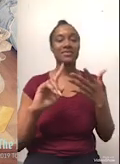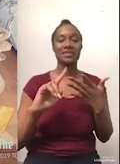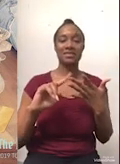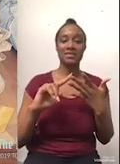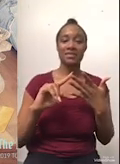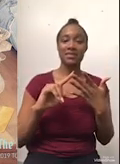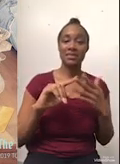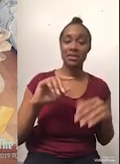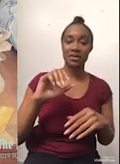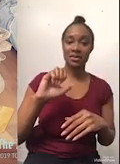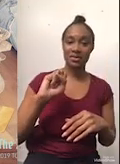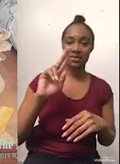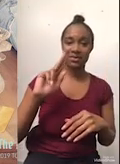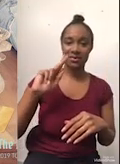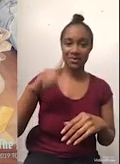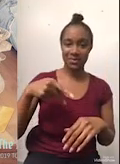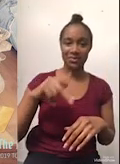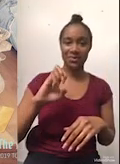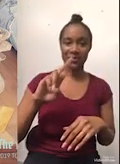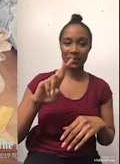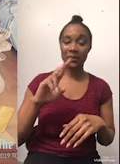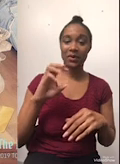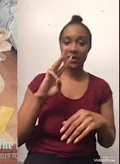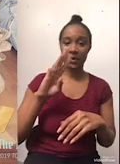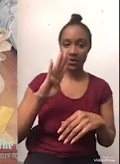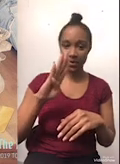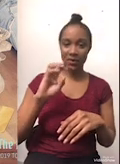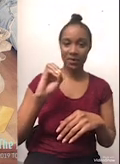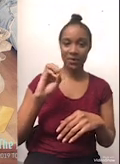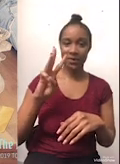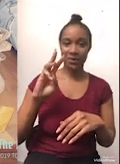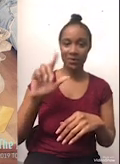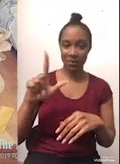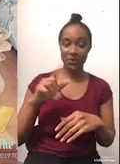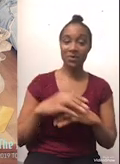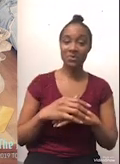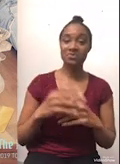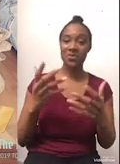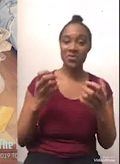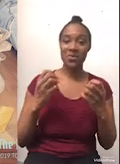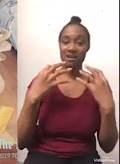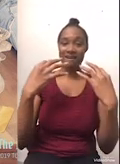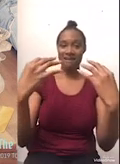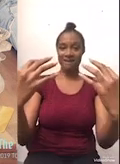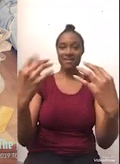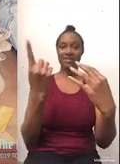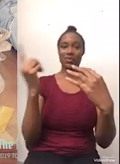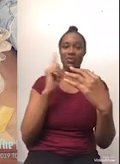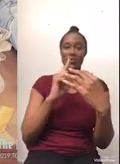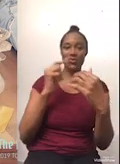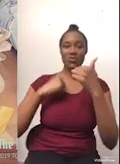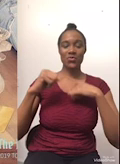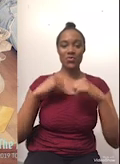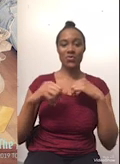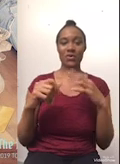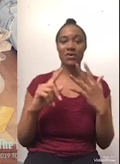at the Super Bowl. It would be really great to perform in front of such a crowd of audience. Wei, wherever